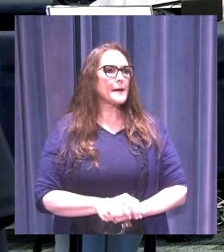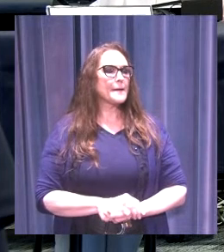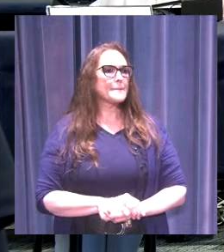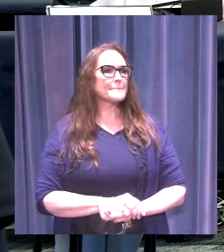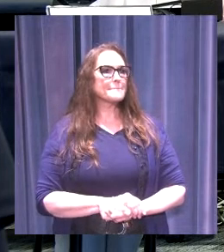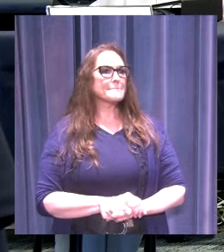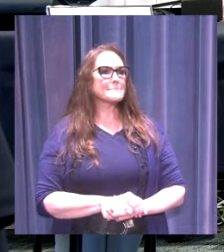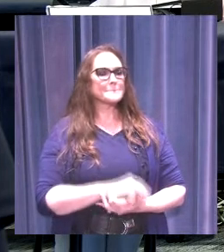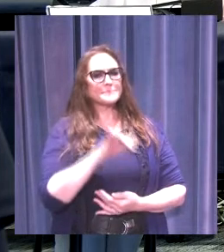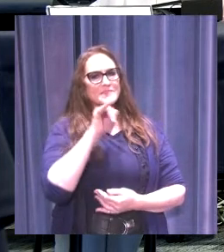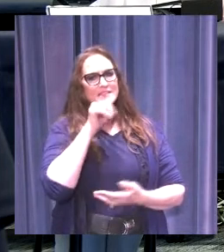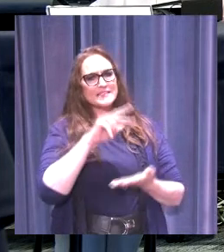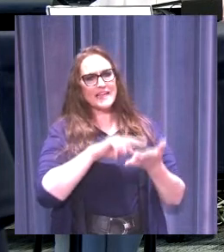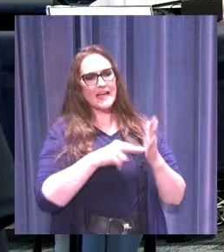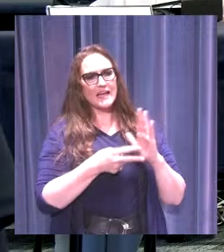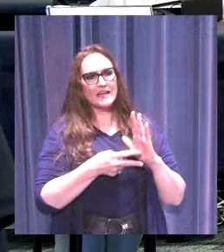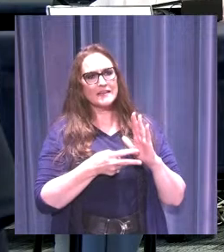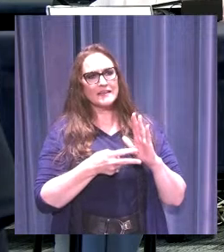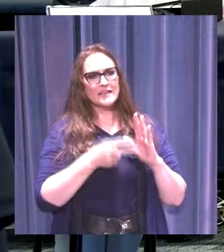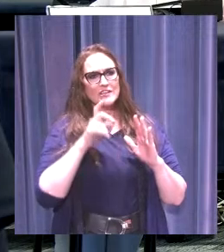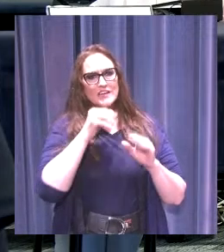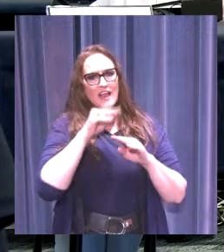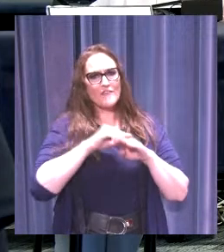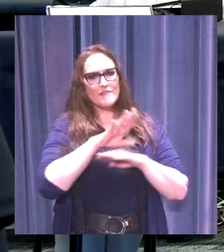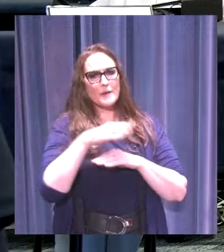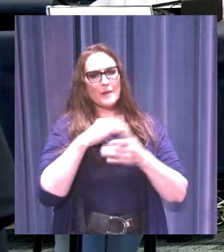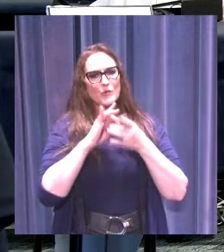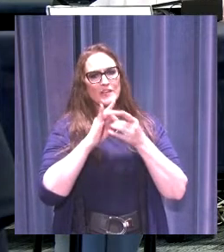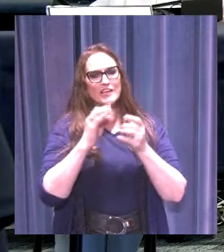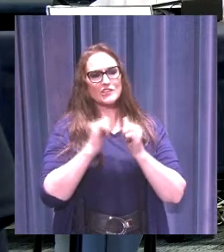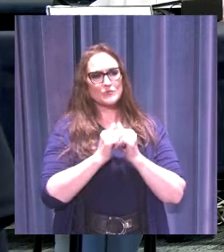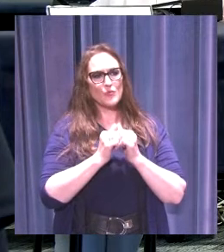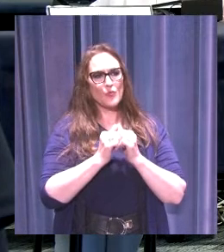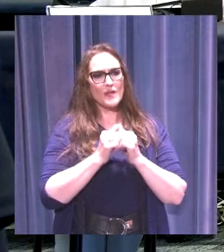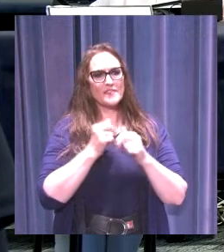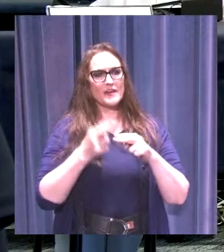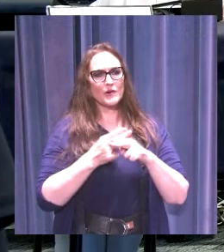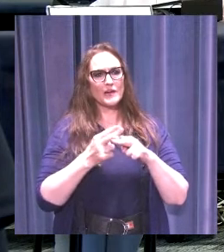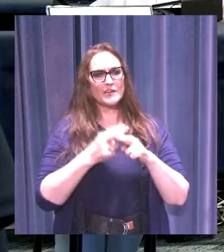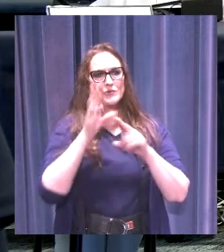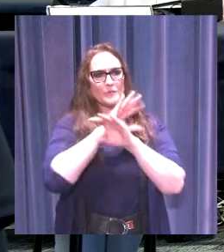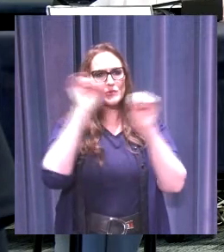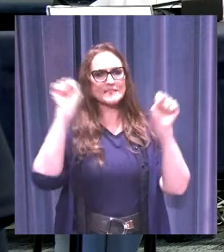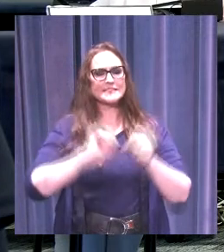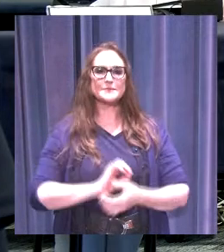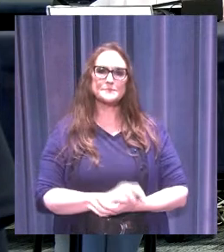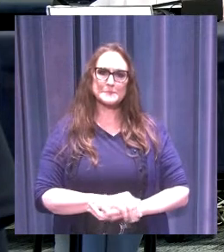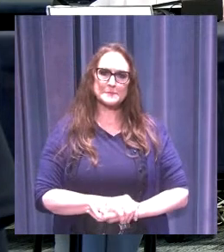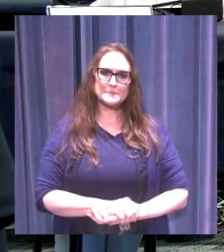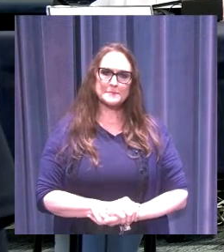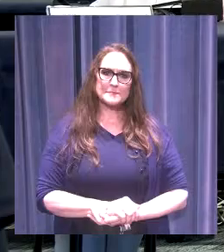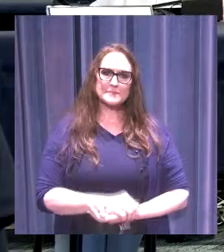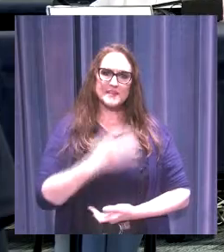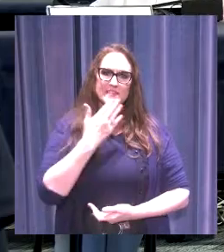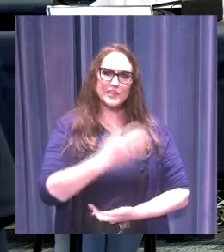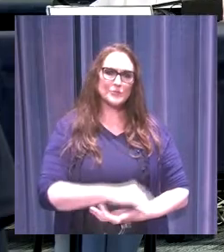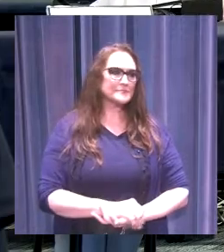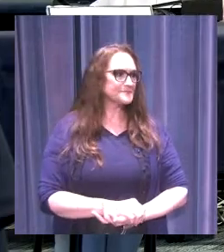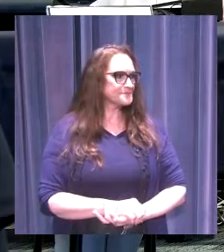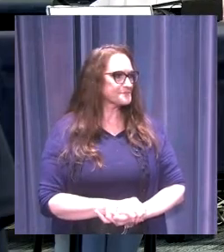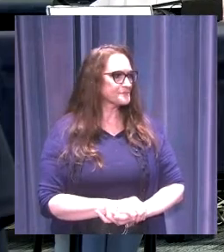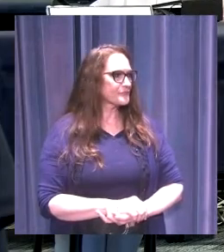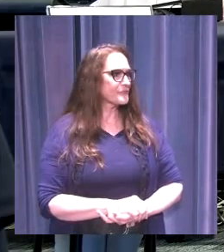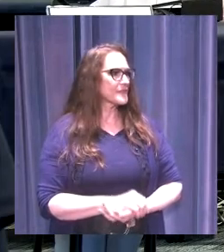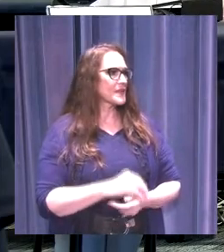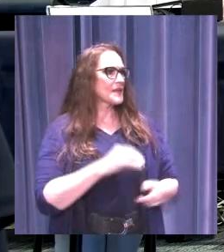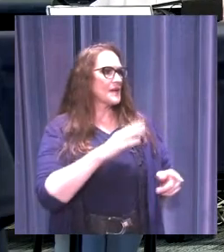that should not affect my relationship with our interim president. Thank you. Trustee Freeman?